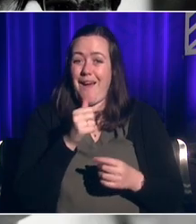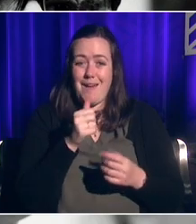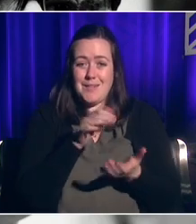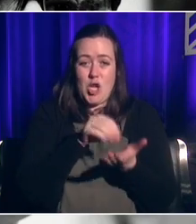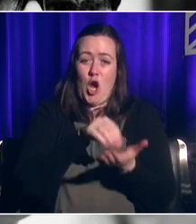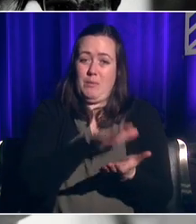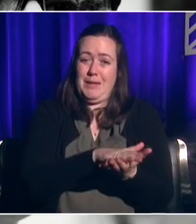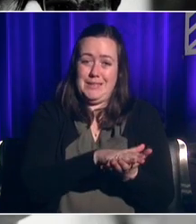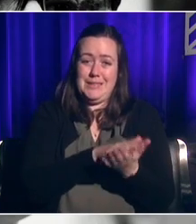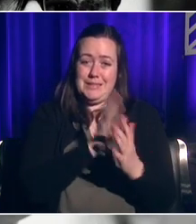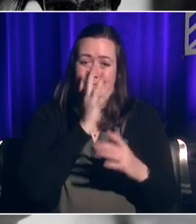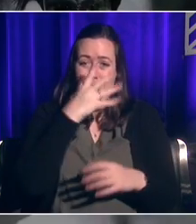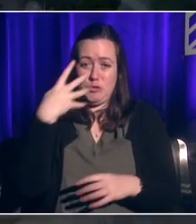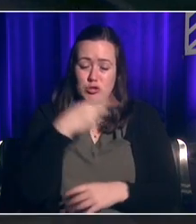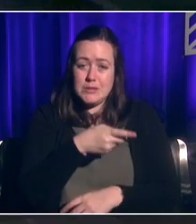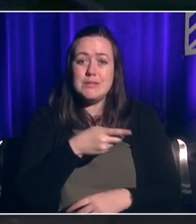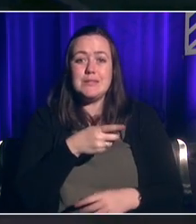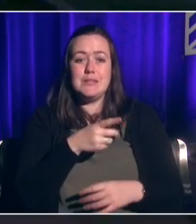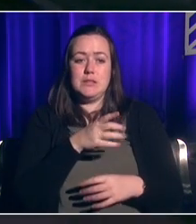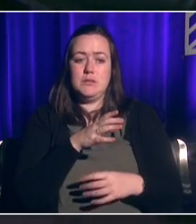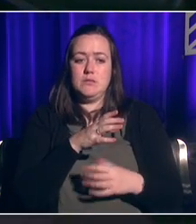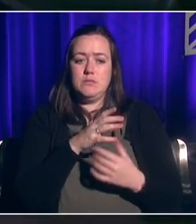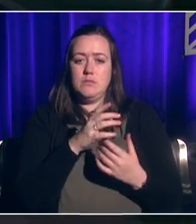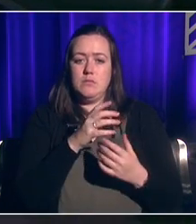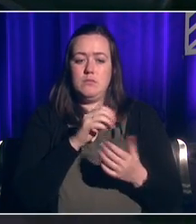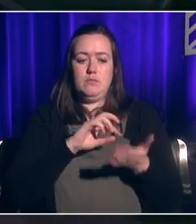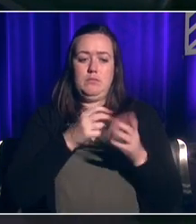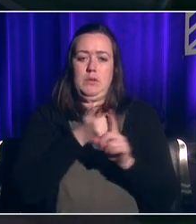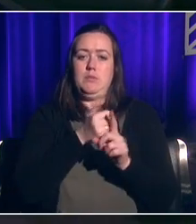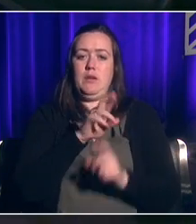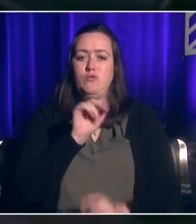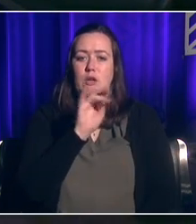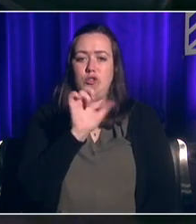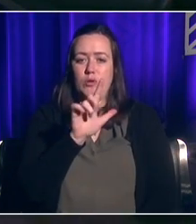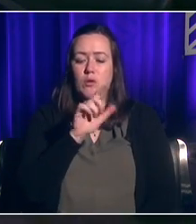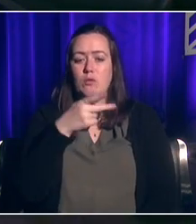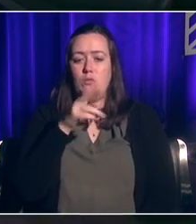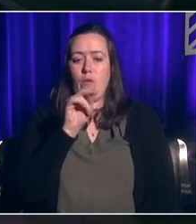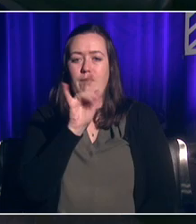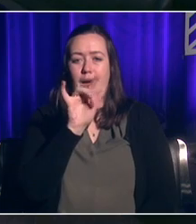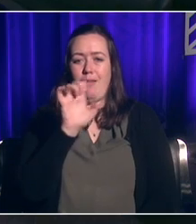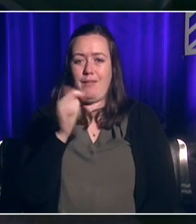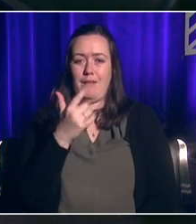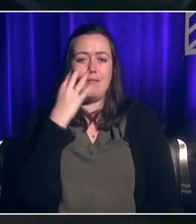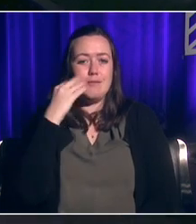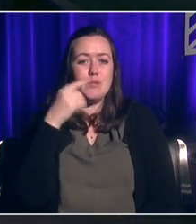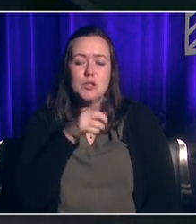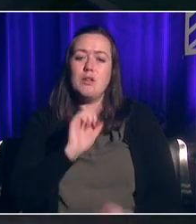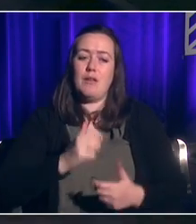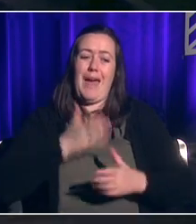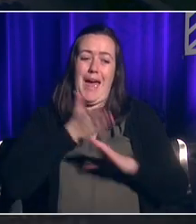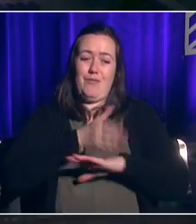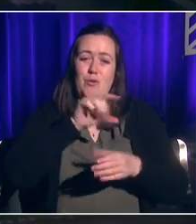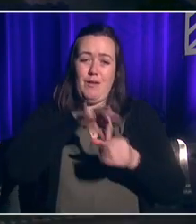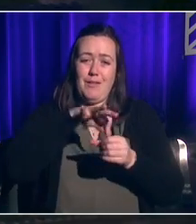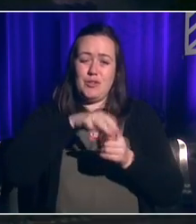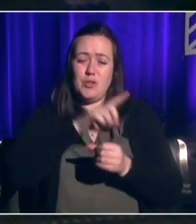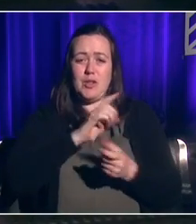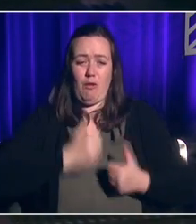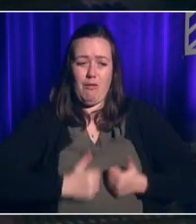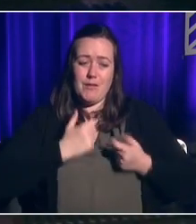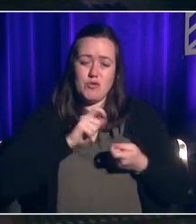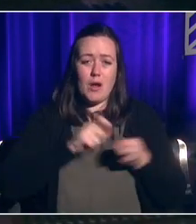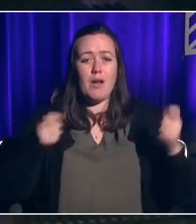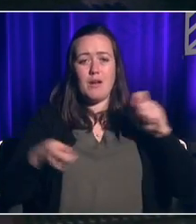has ultimately changed the day after the election. I would say that that's the same feeling for the